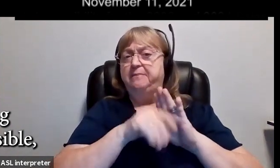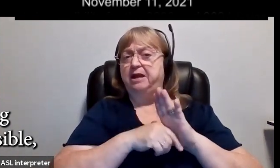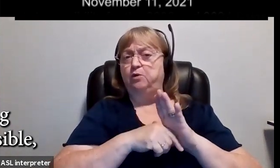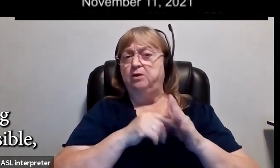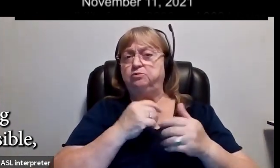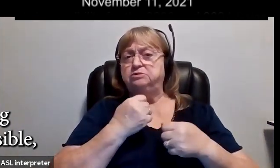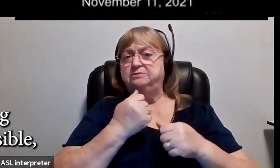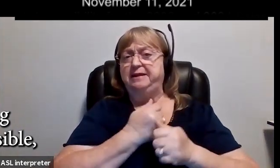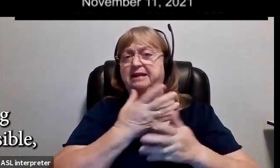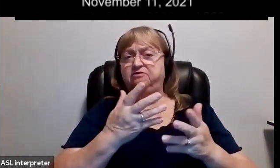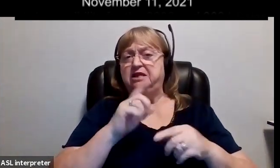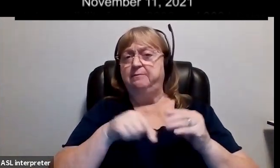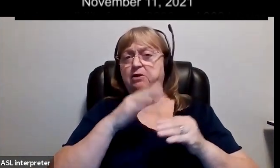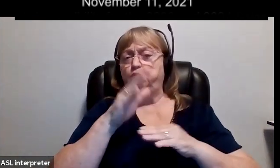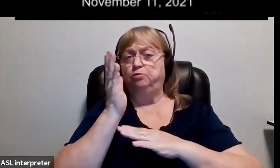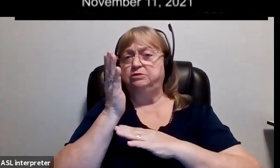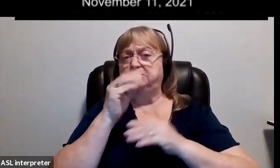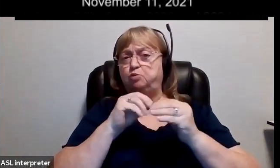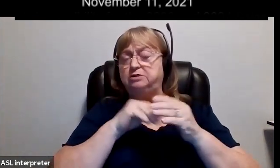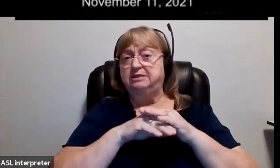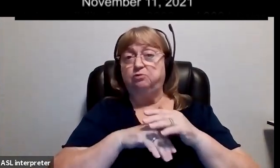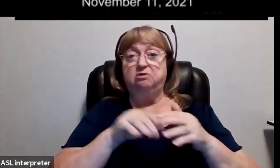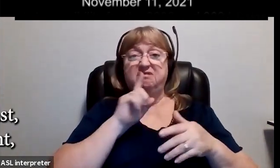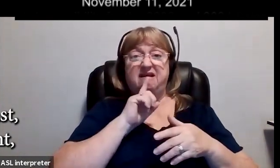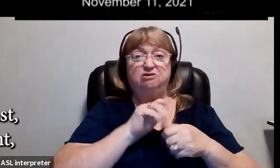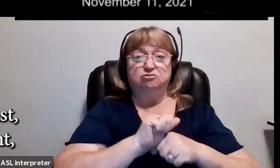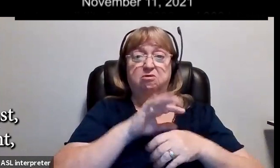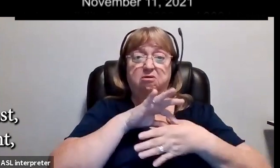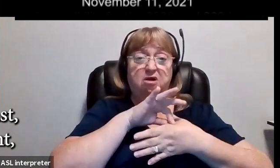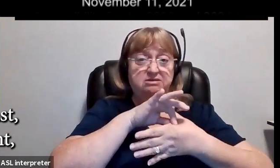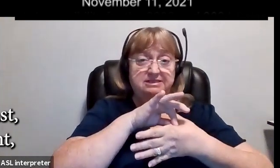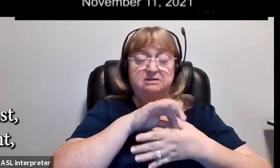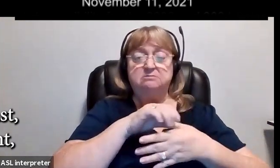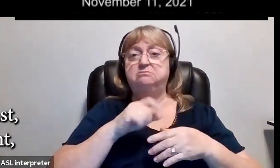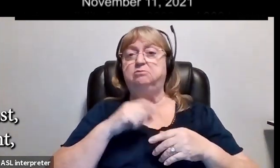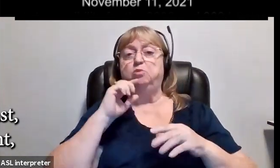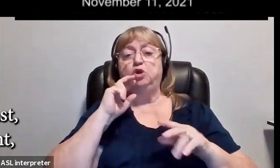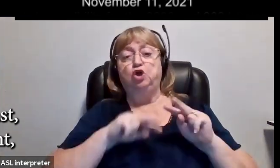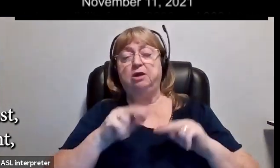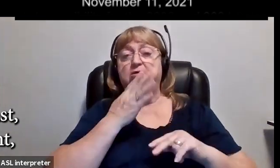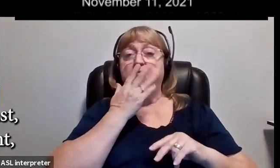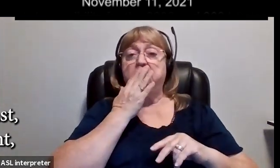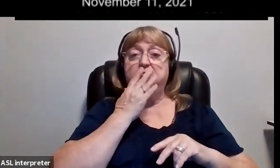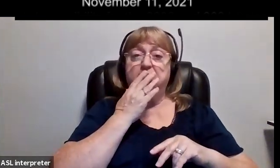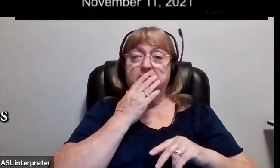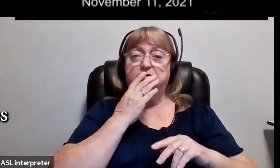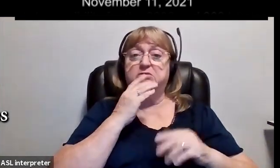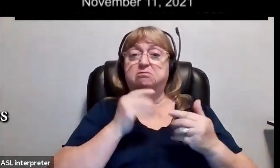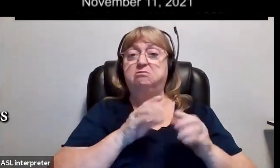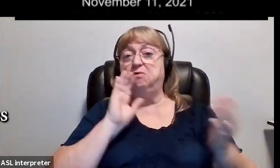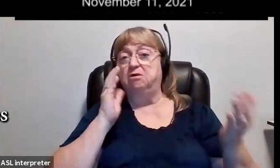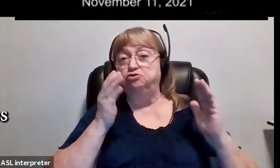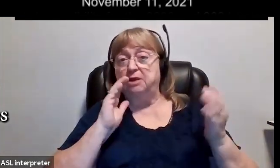about your presentation more accessible, the actual content of it. So we're going to look at color contrast, difference of color perception,